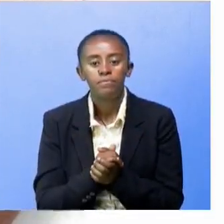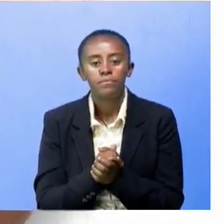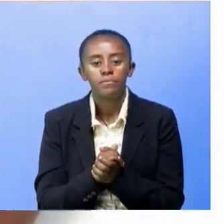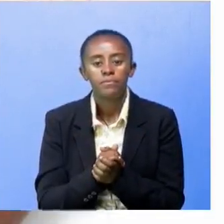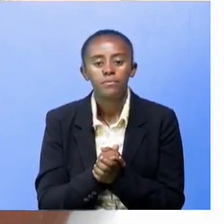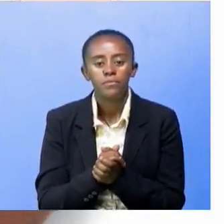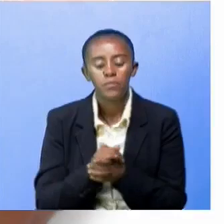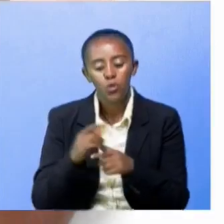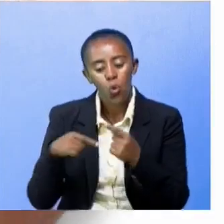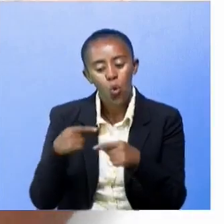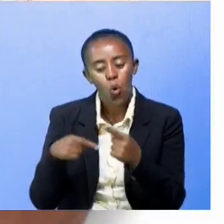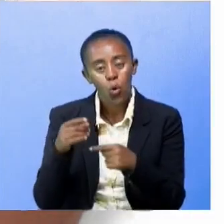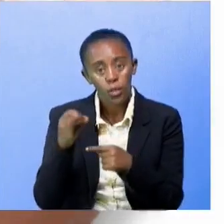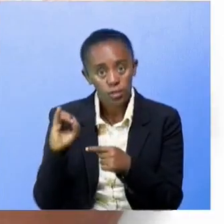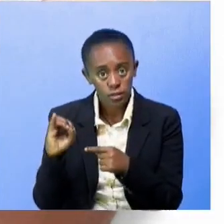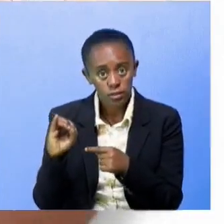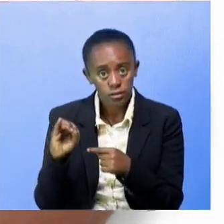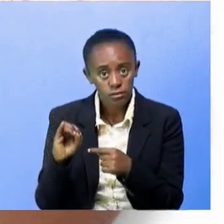going